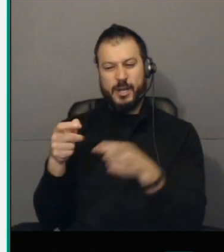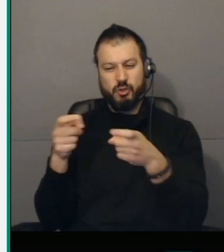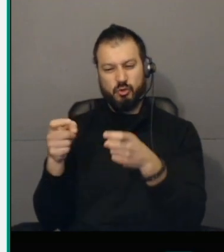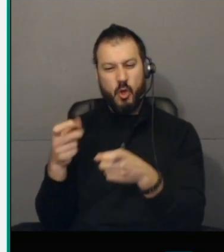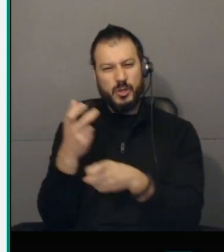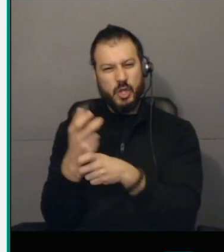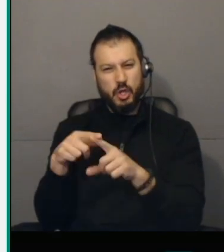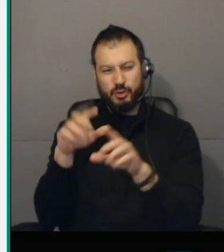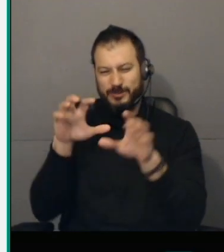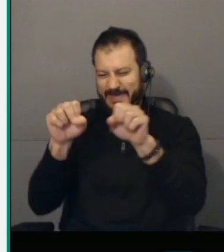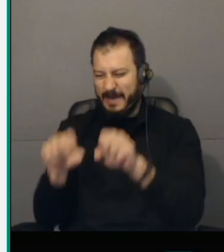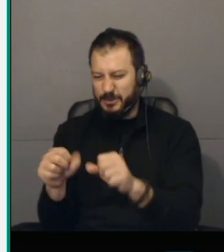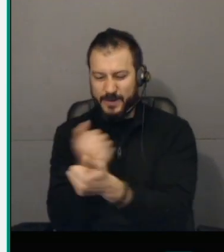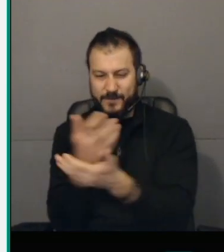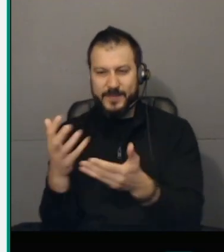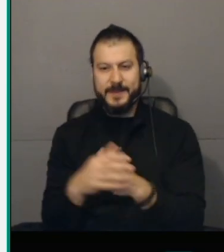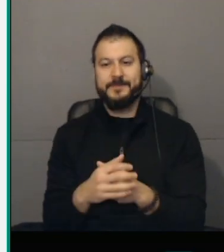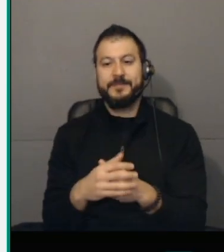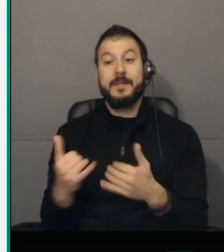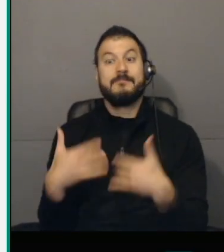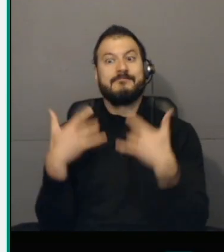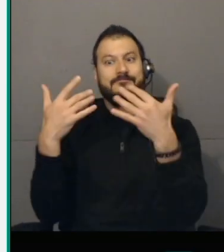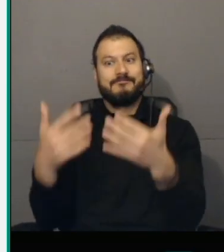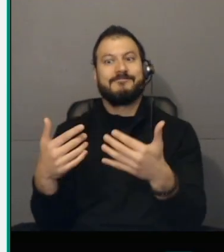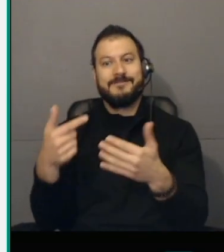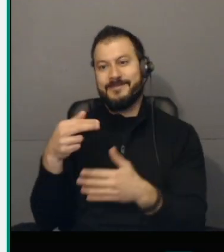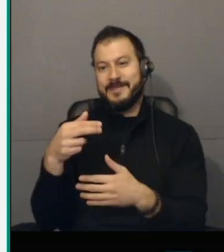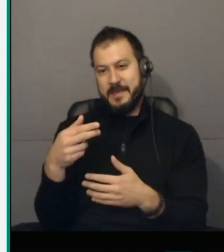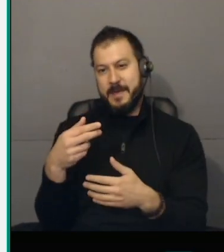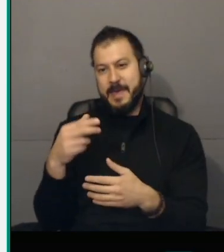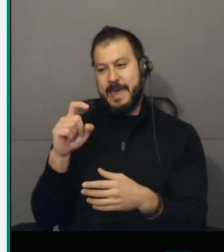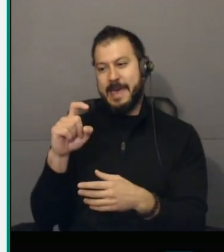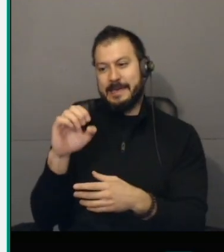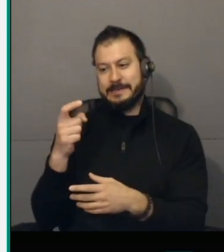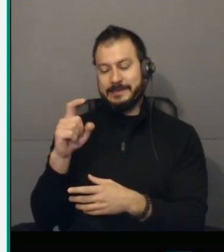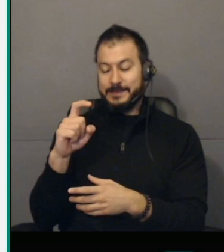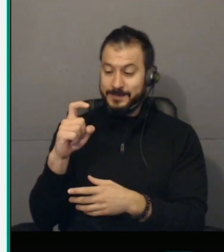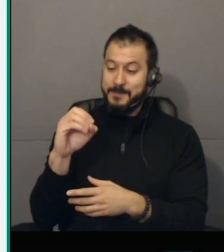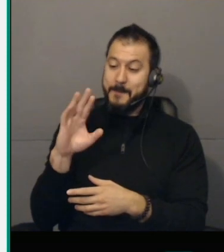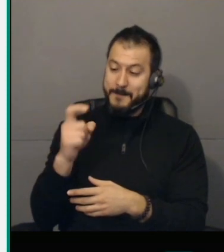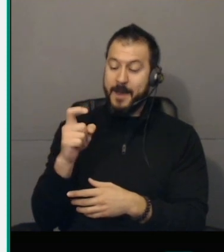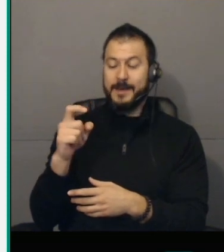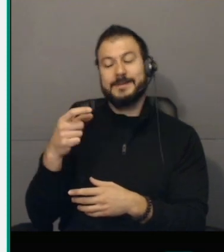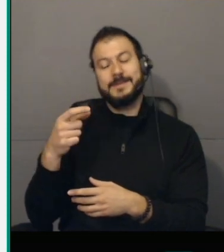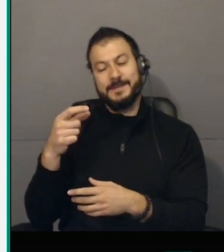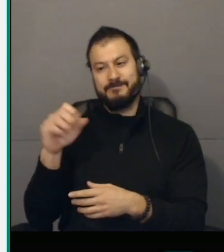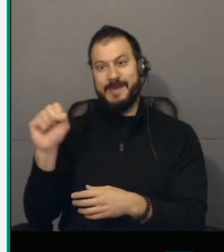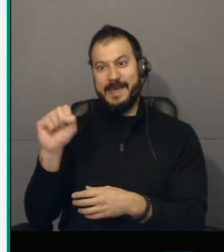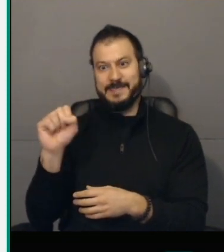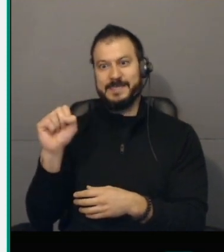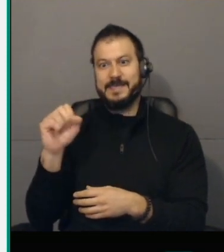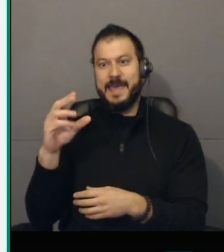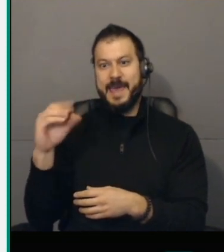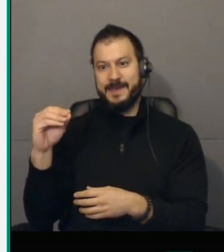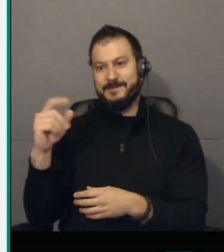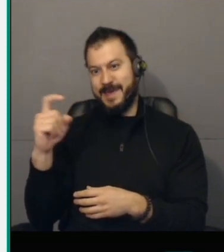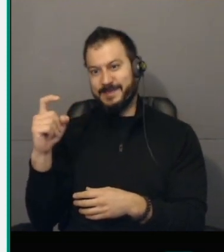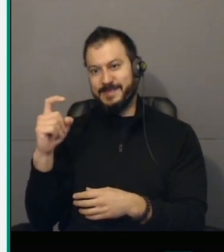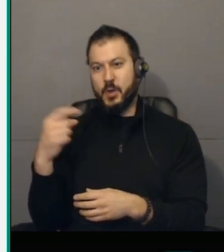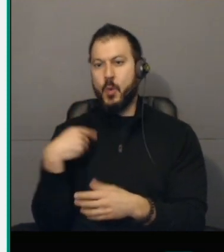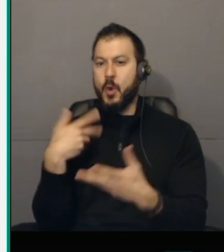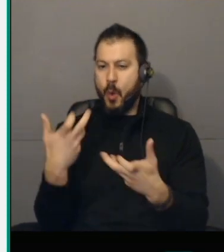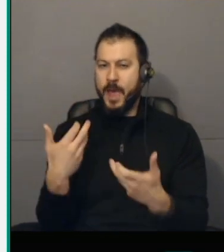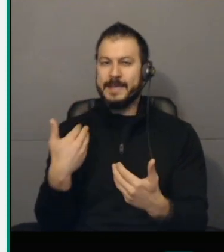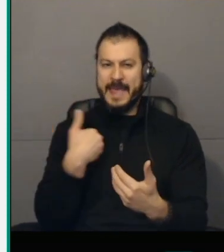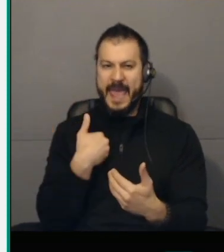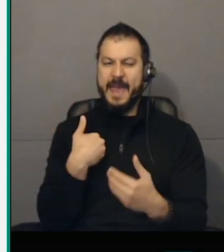So fast forward to the Xbox Series X and S. For Gears 5, we wanted a next-gen experience that could leverage the power of RDNA 2.